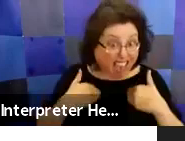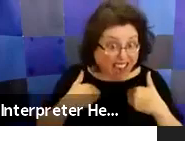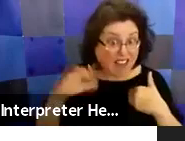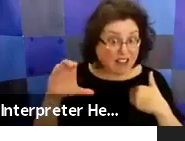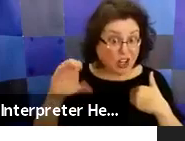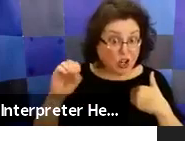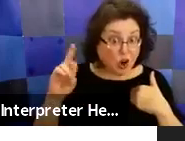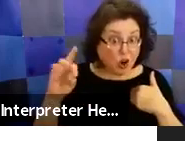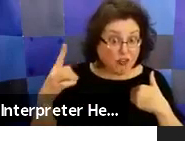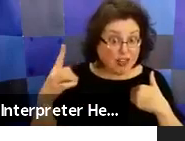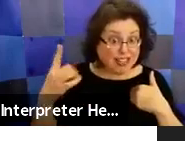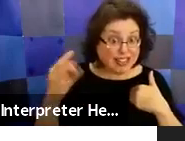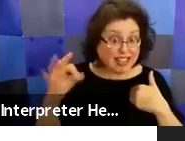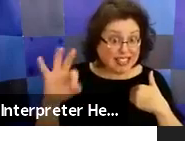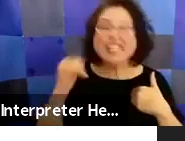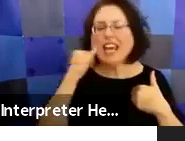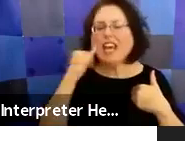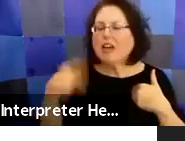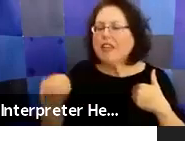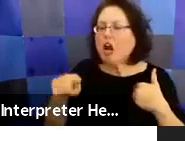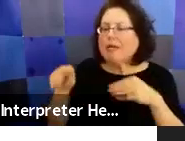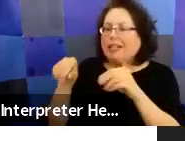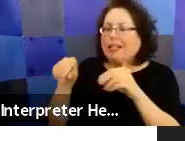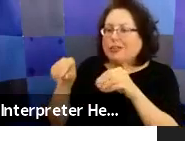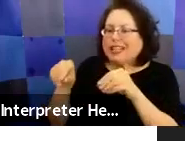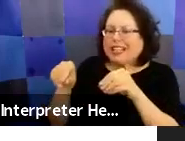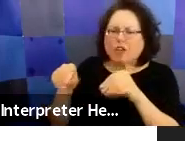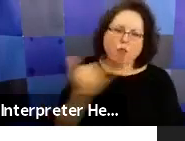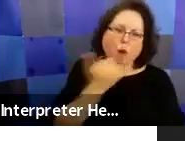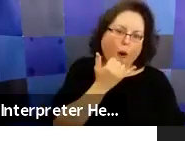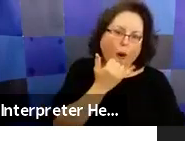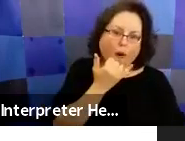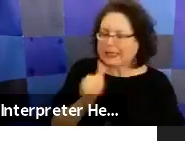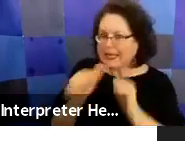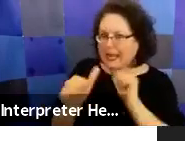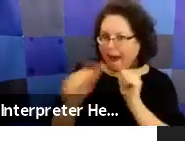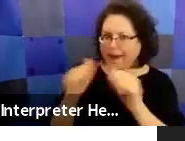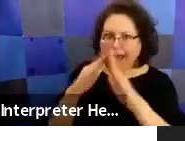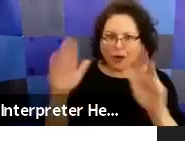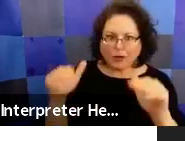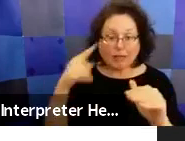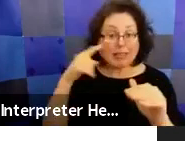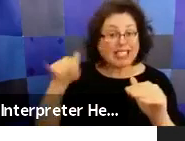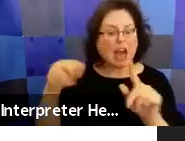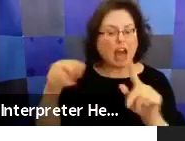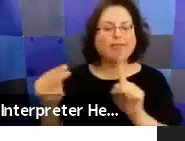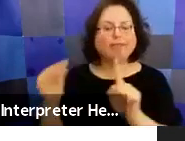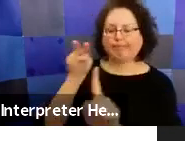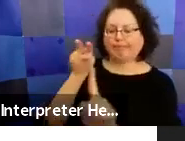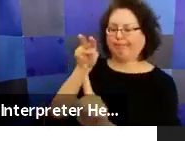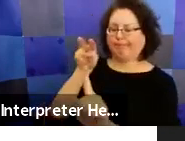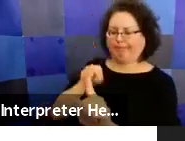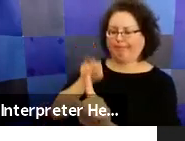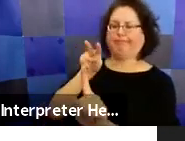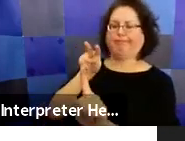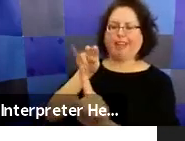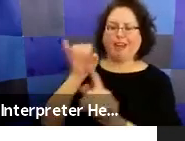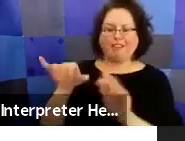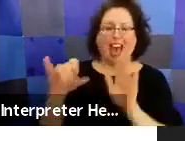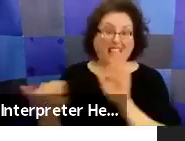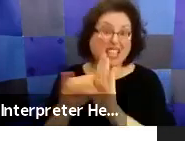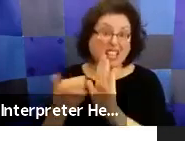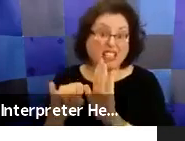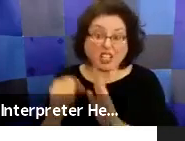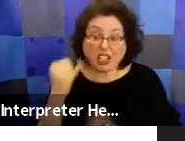if they're being treated wrongly in housing because of that perception and an identification, even if